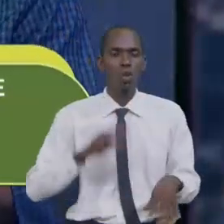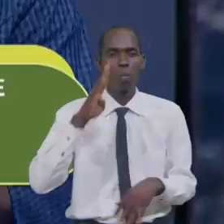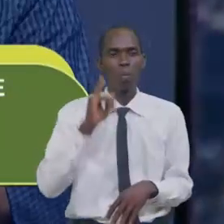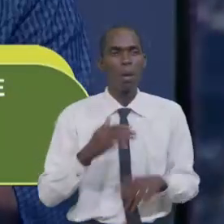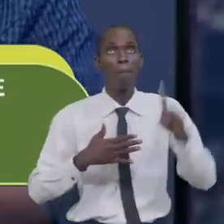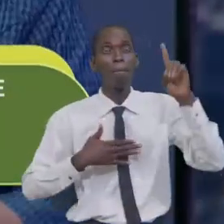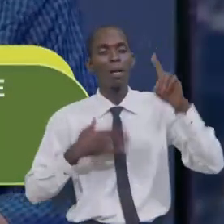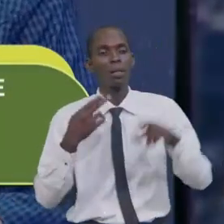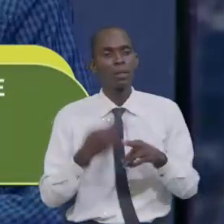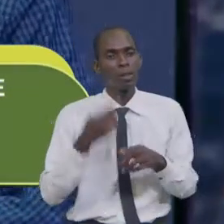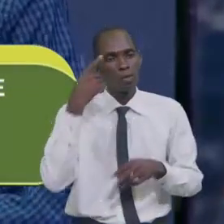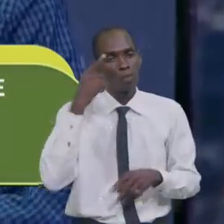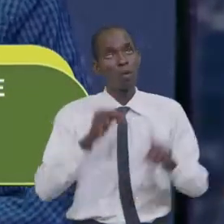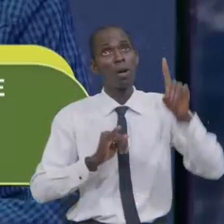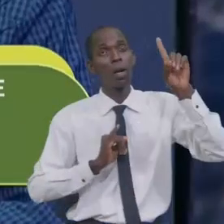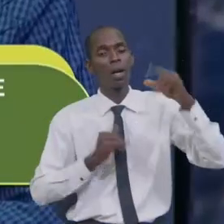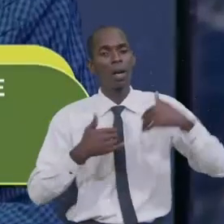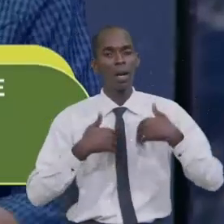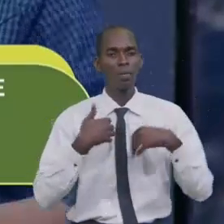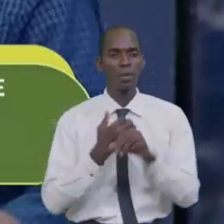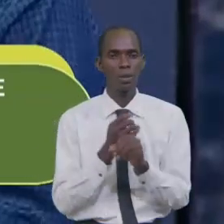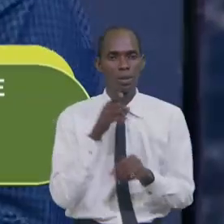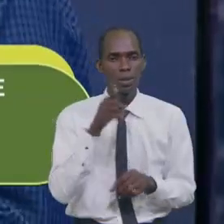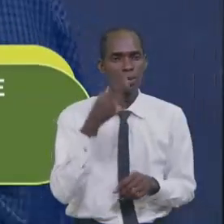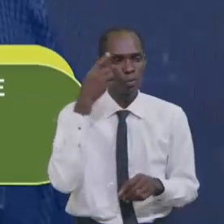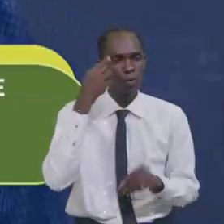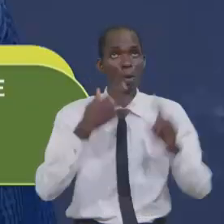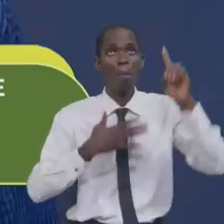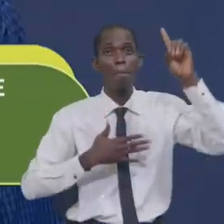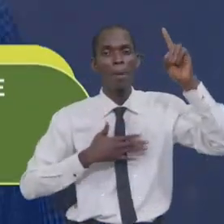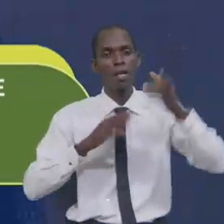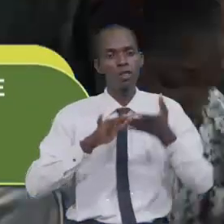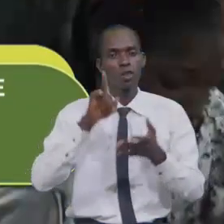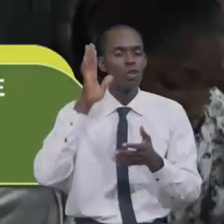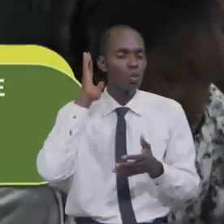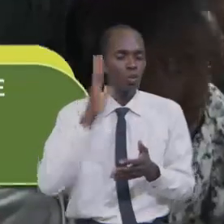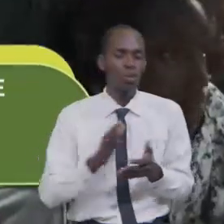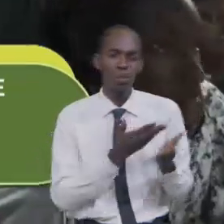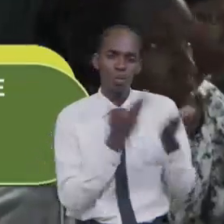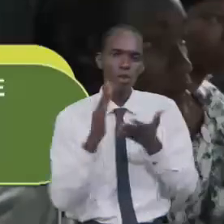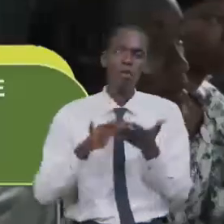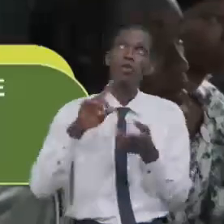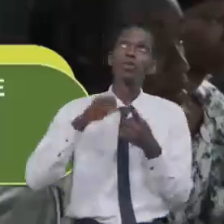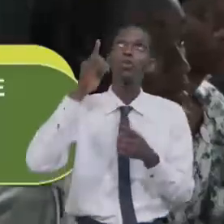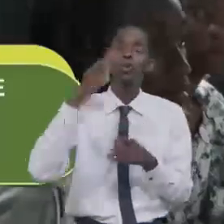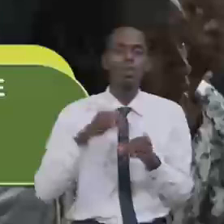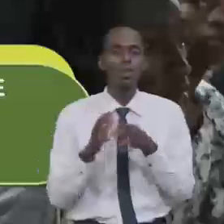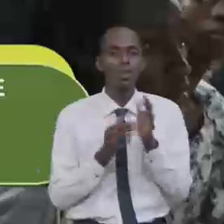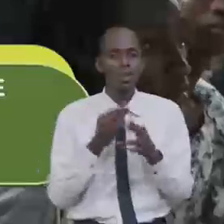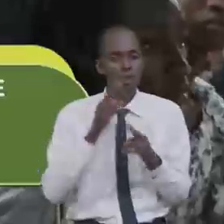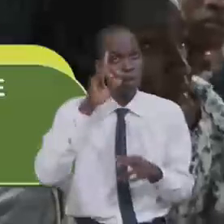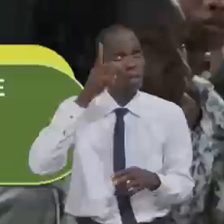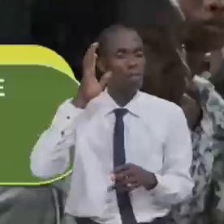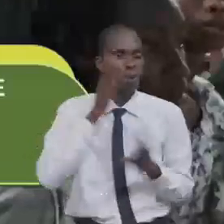have created him for my glory. You'll bring glory to God. Your talent will bring glory to